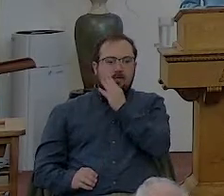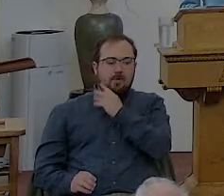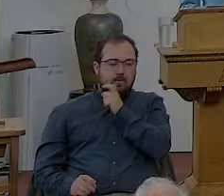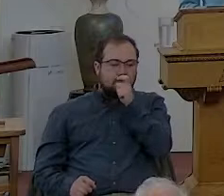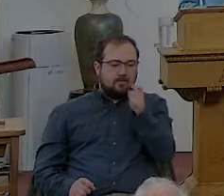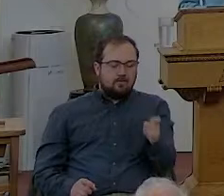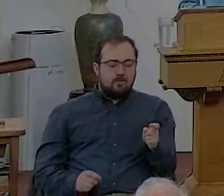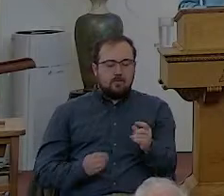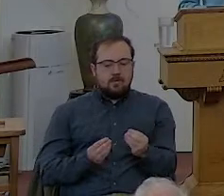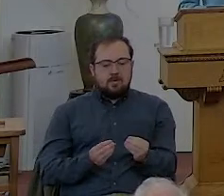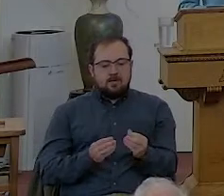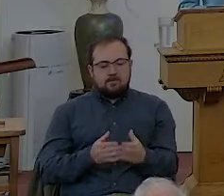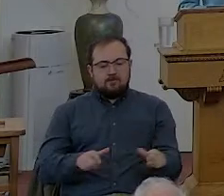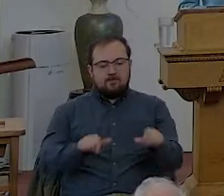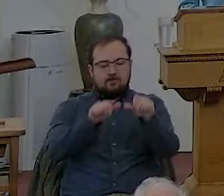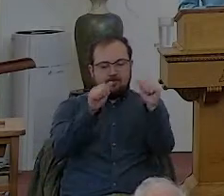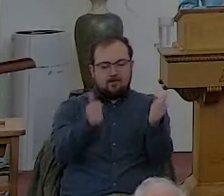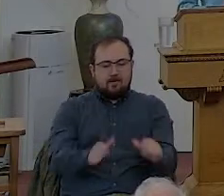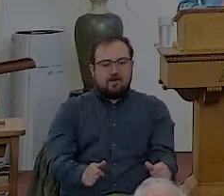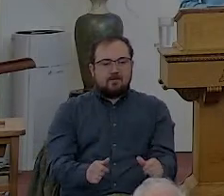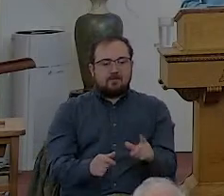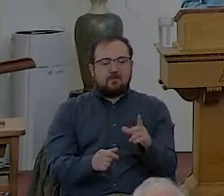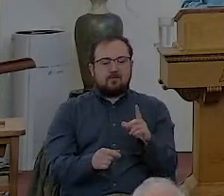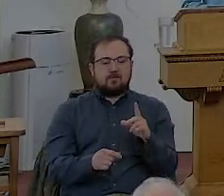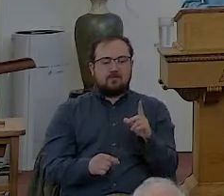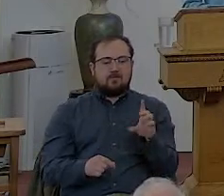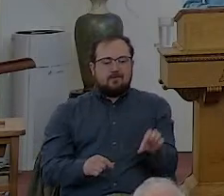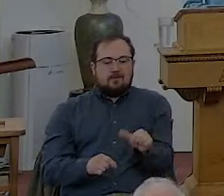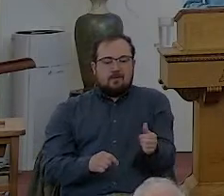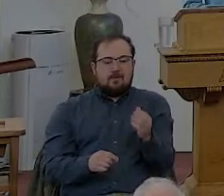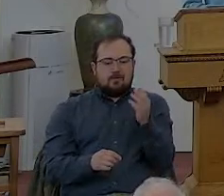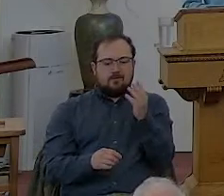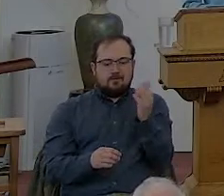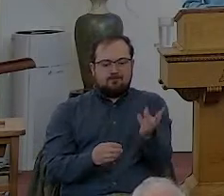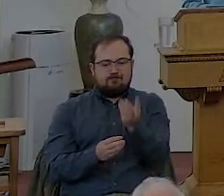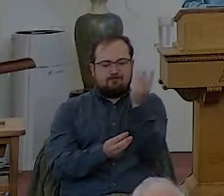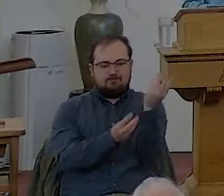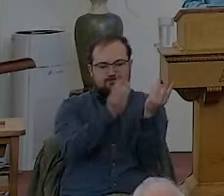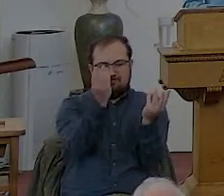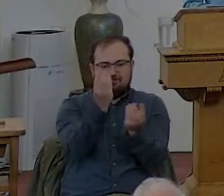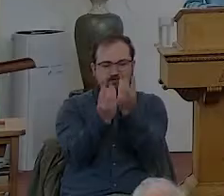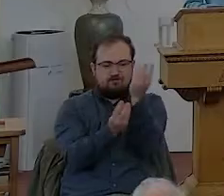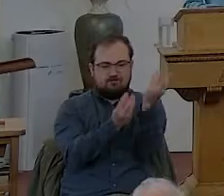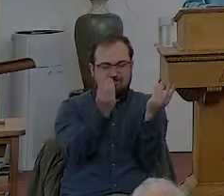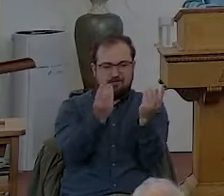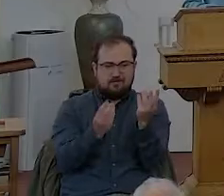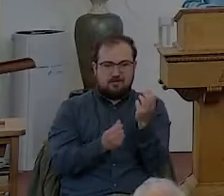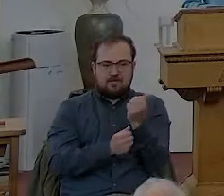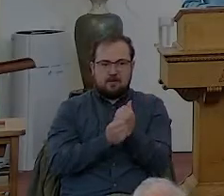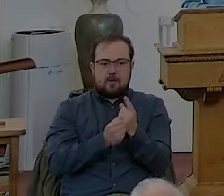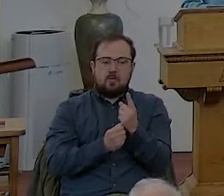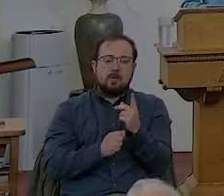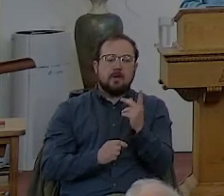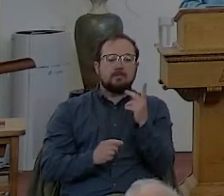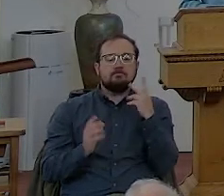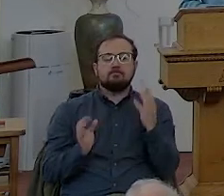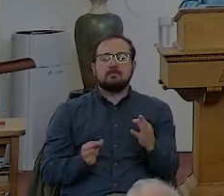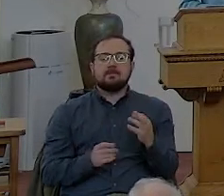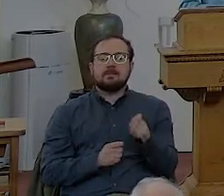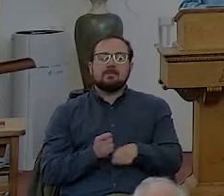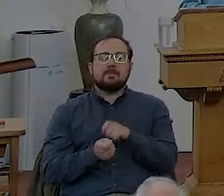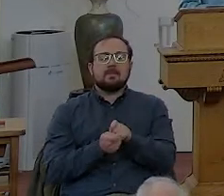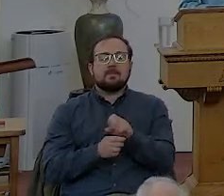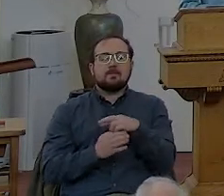a vase where dozens of others crowd it, no one orchestrating a particular